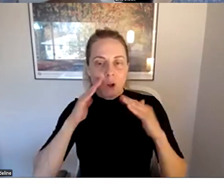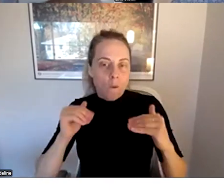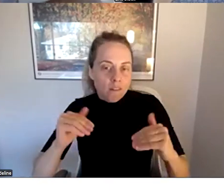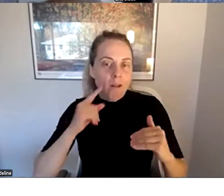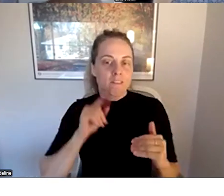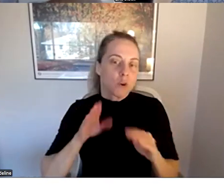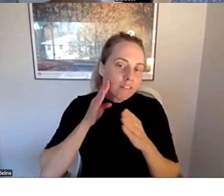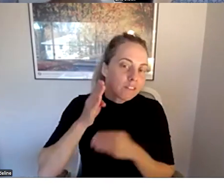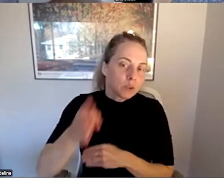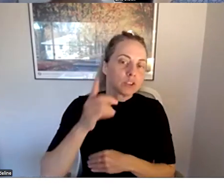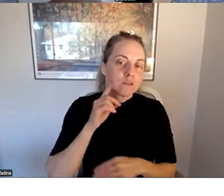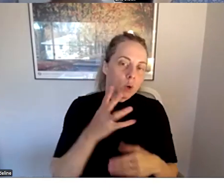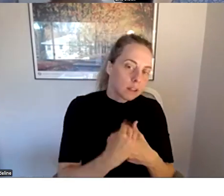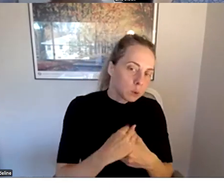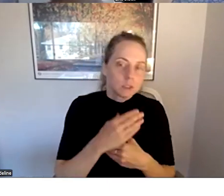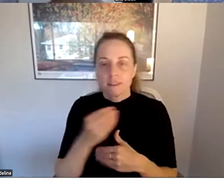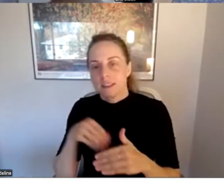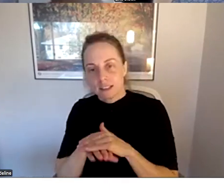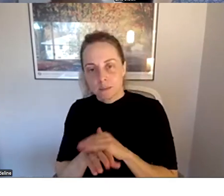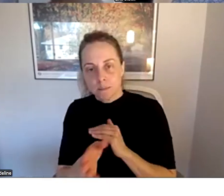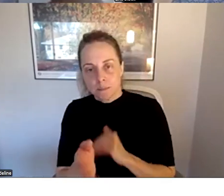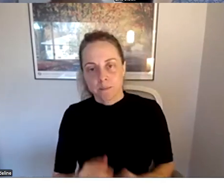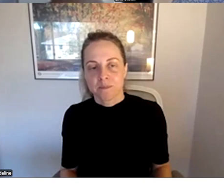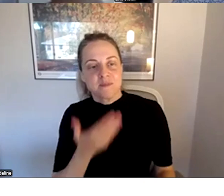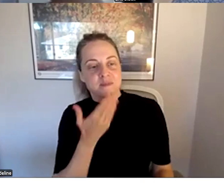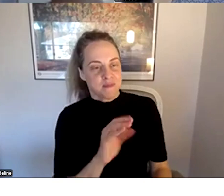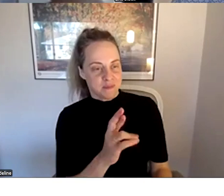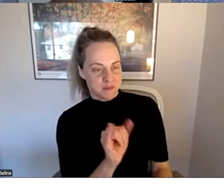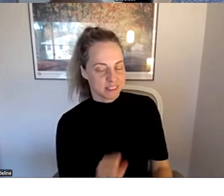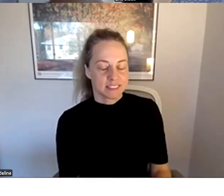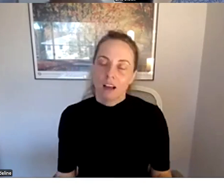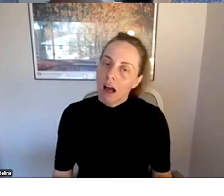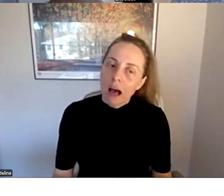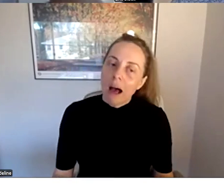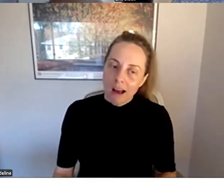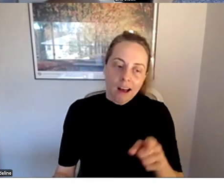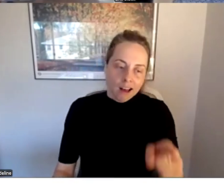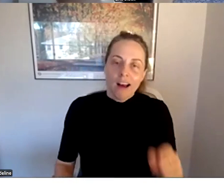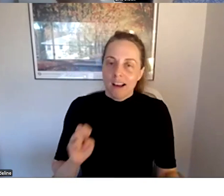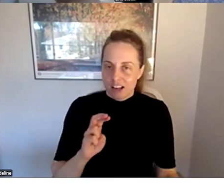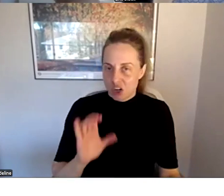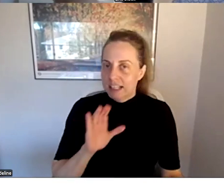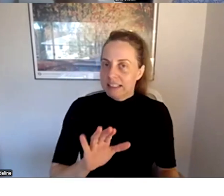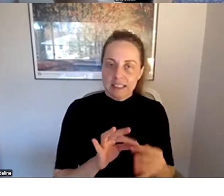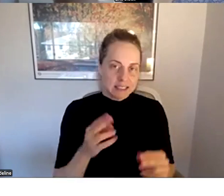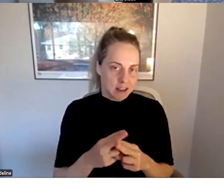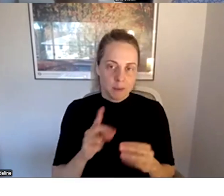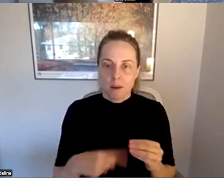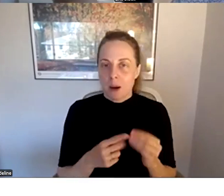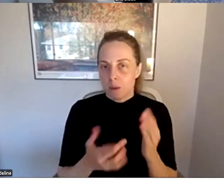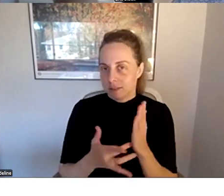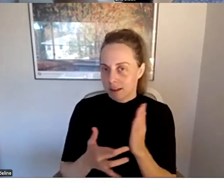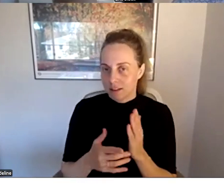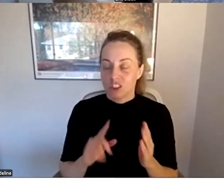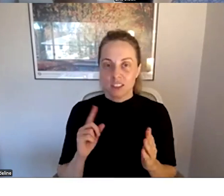inclusivity and accessibility in the workforce? Thanks, Chris. I would have to piggyback on what Eric said around technology, right? Just what we're seeing in